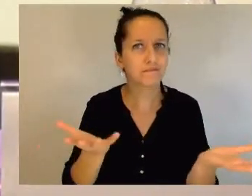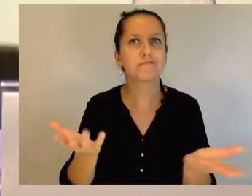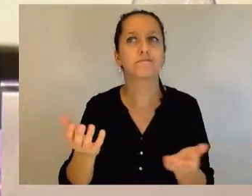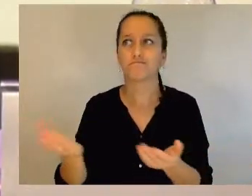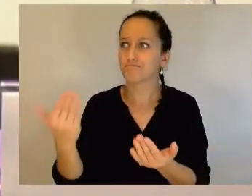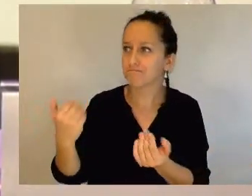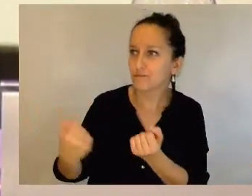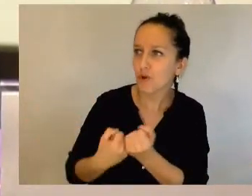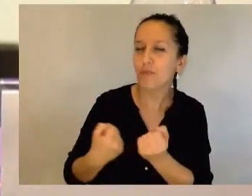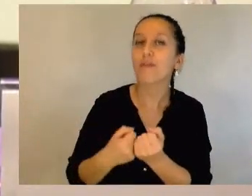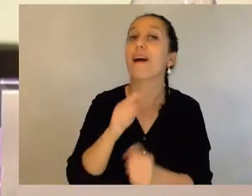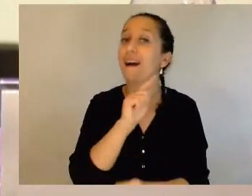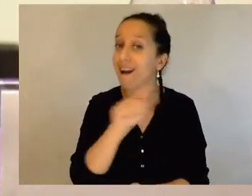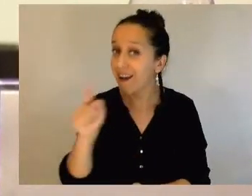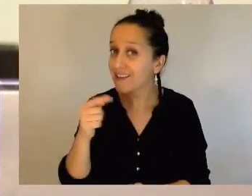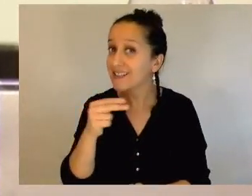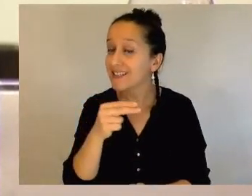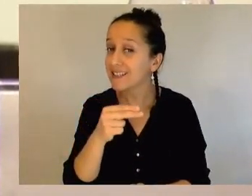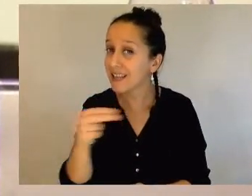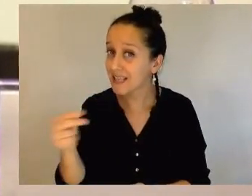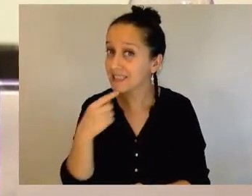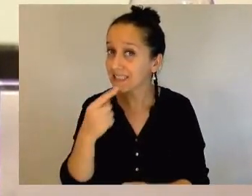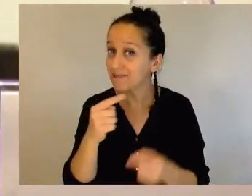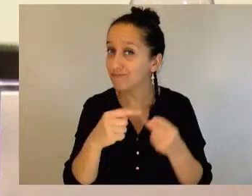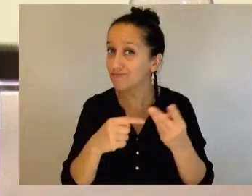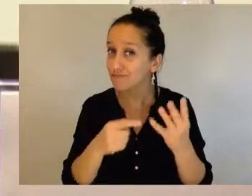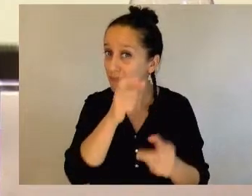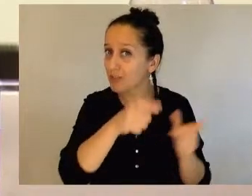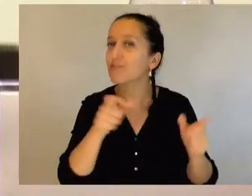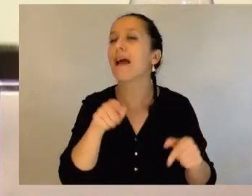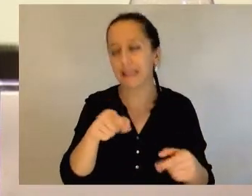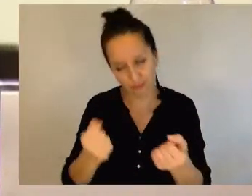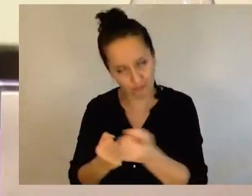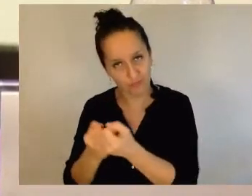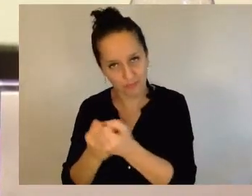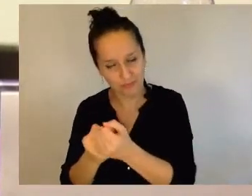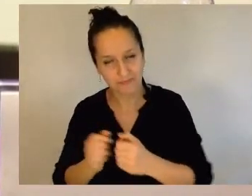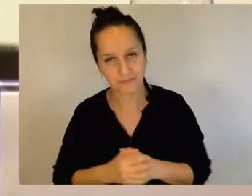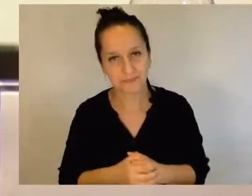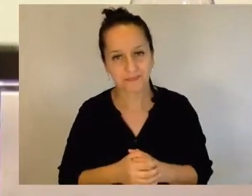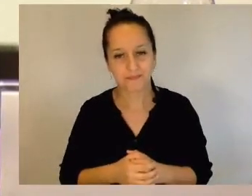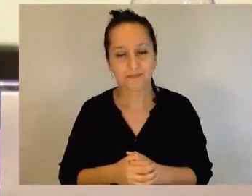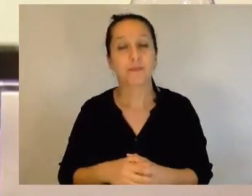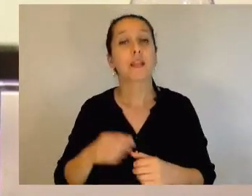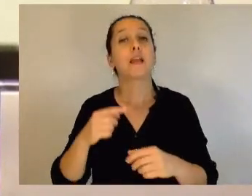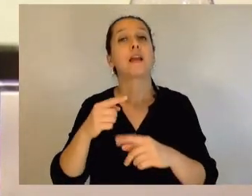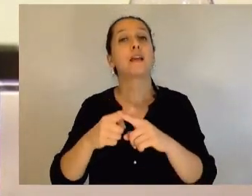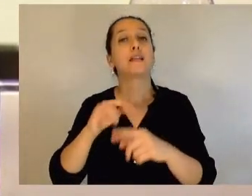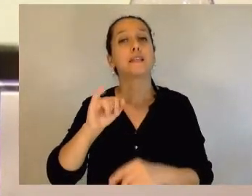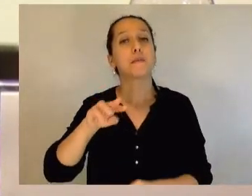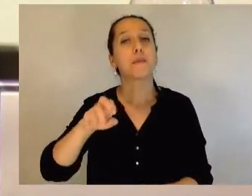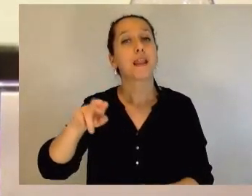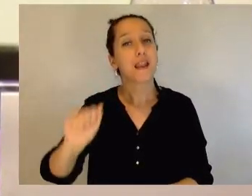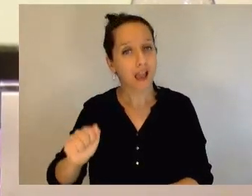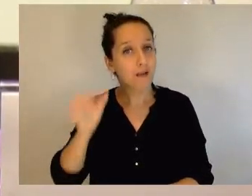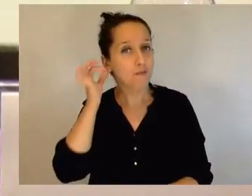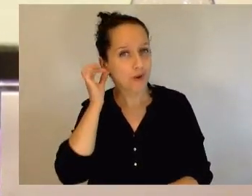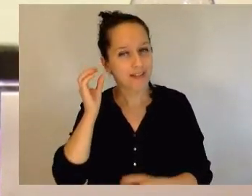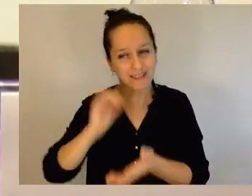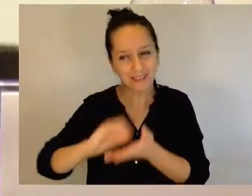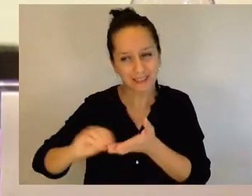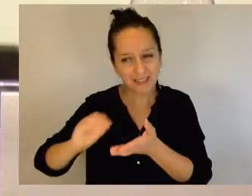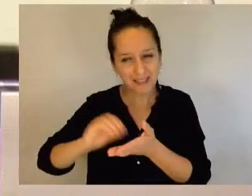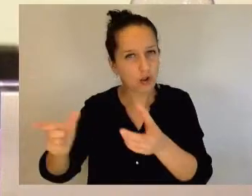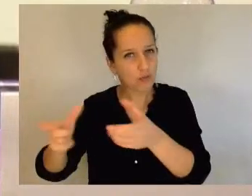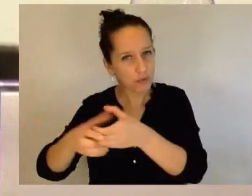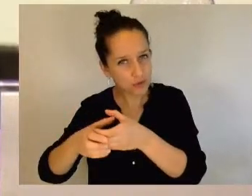support the work groups, those are the names. And also Emenaria, acting as Secretary of the Commission, and